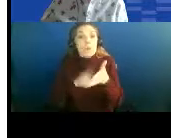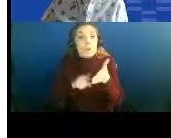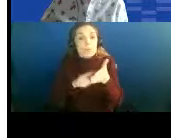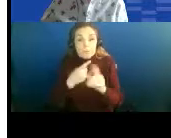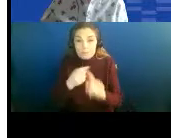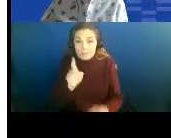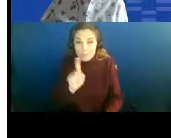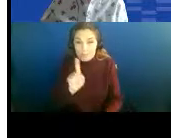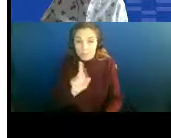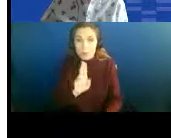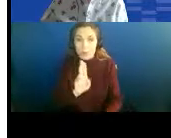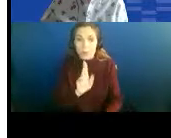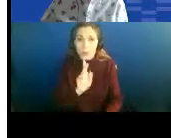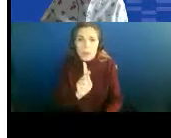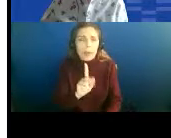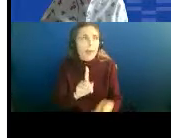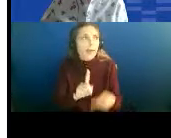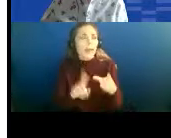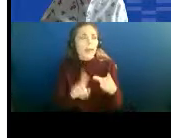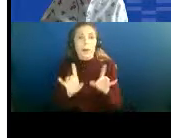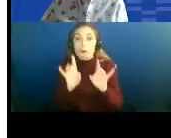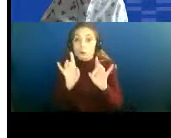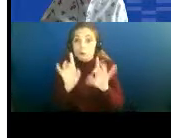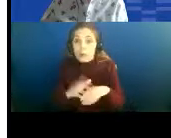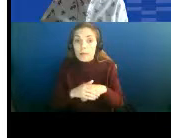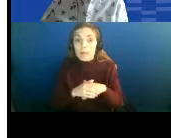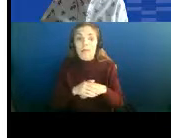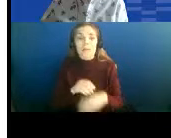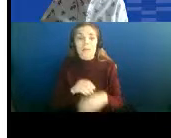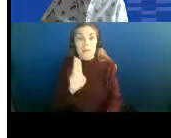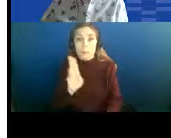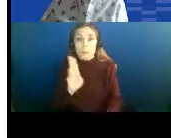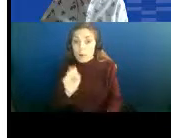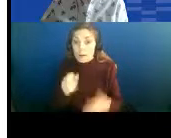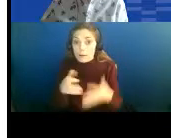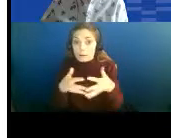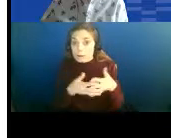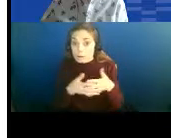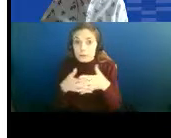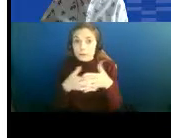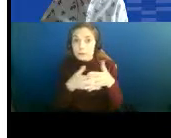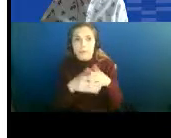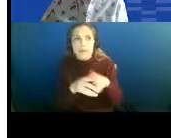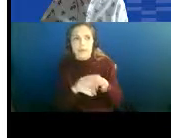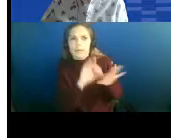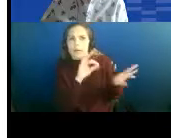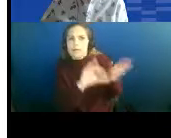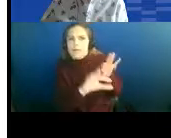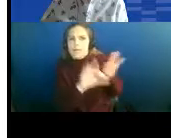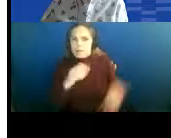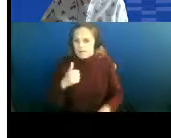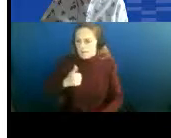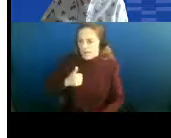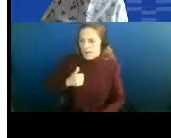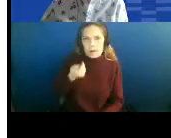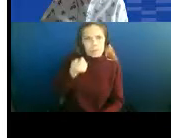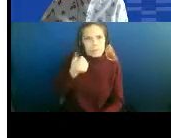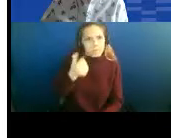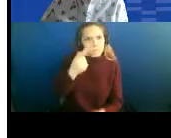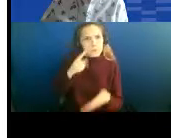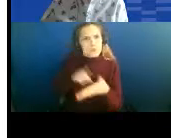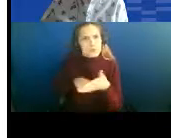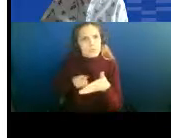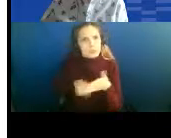so when we say context matters, what we know within the literature coming out of these spaces that are